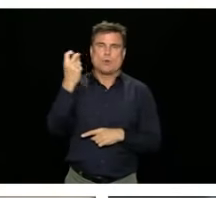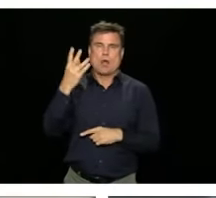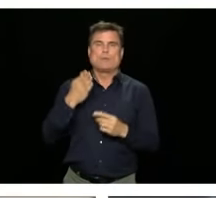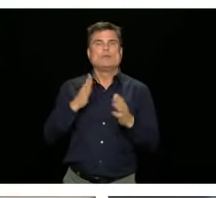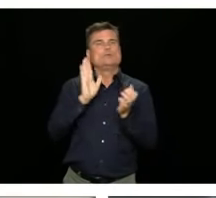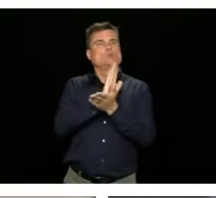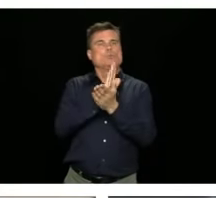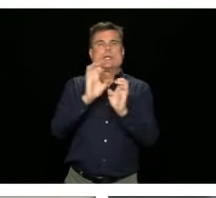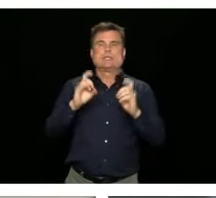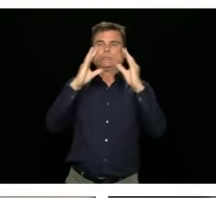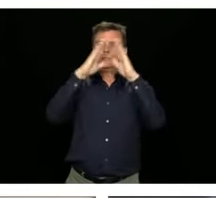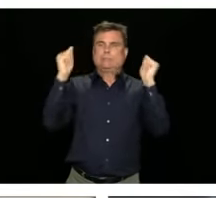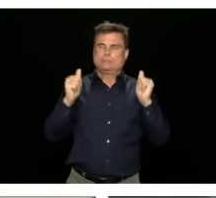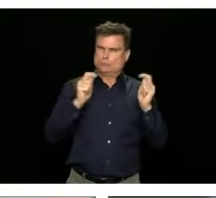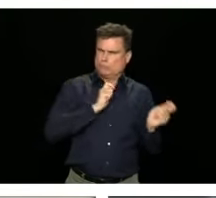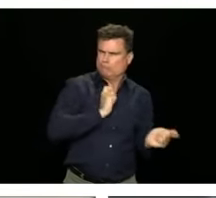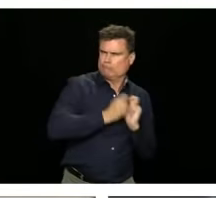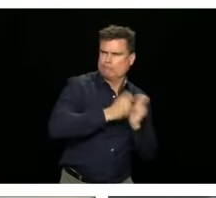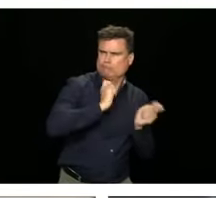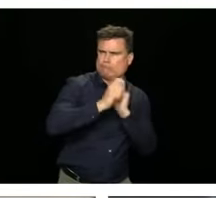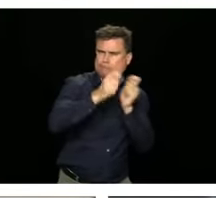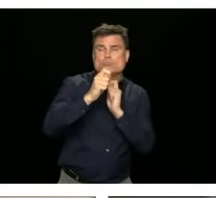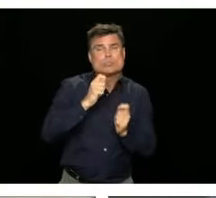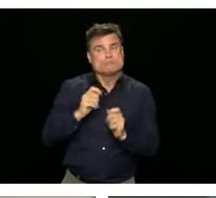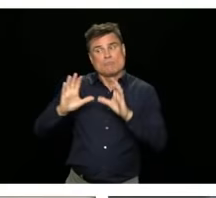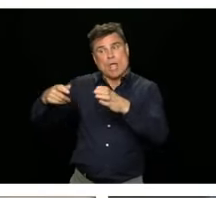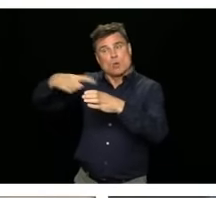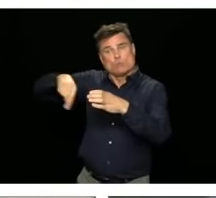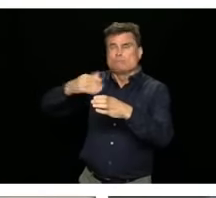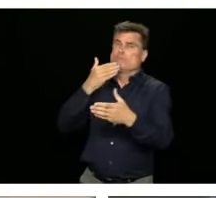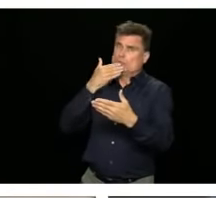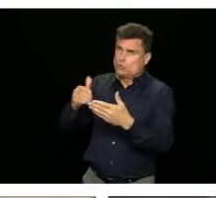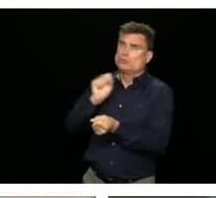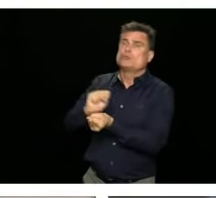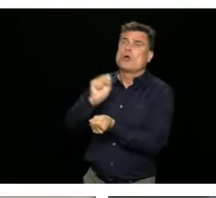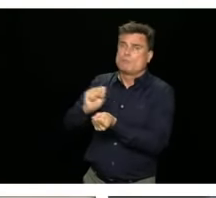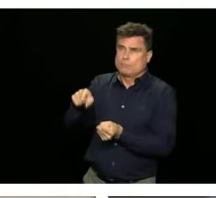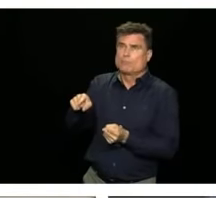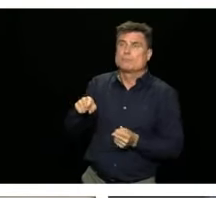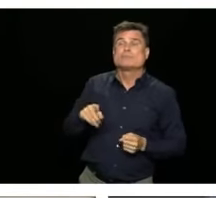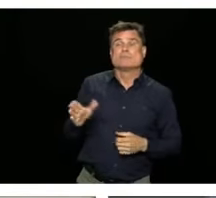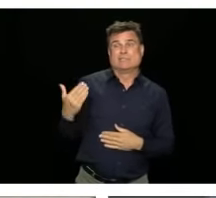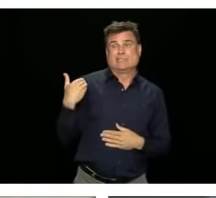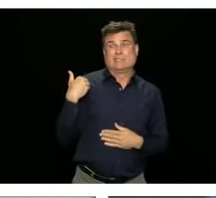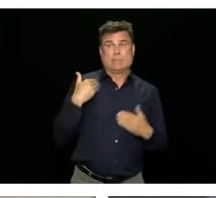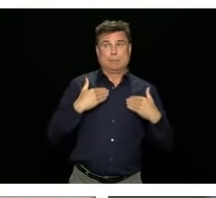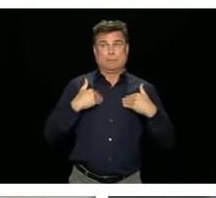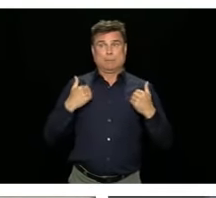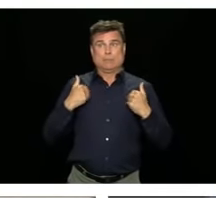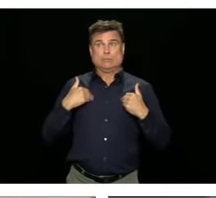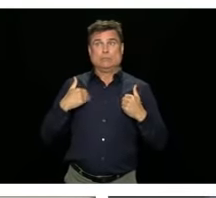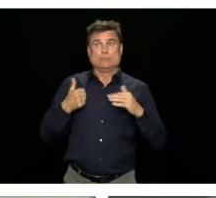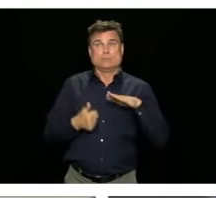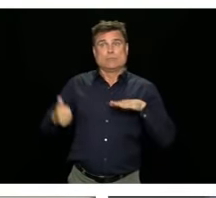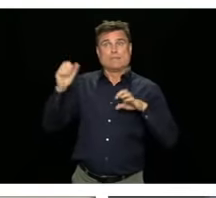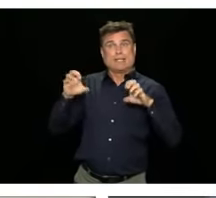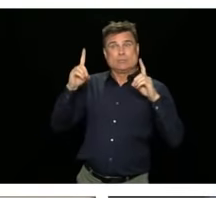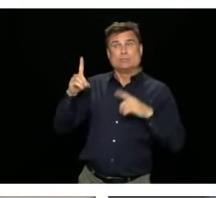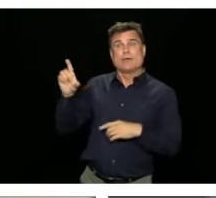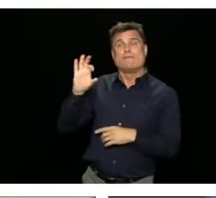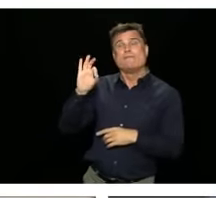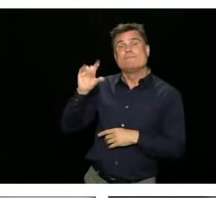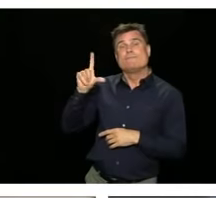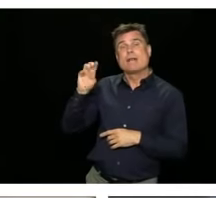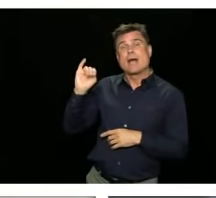heartened to hear the Minister Fleming wrote to them recently and said, yes, we need to find ways to expand the curriculum. There